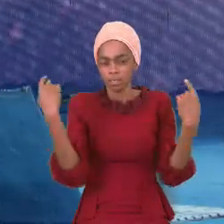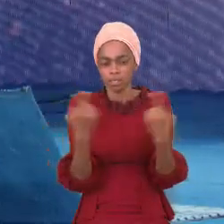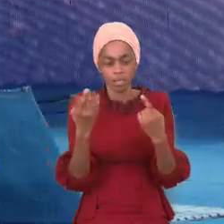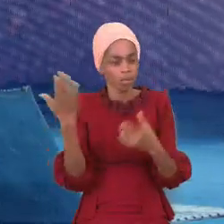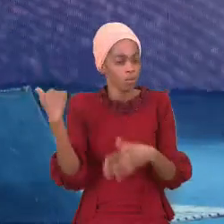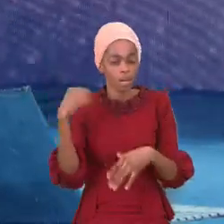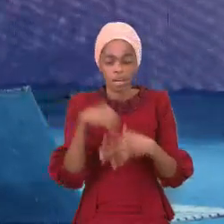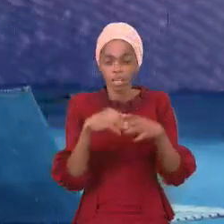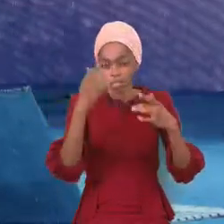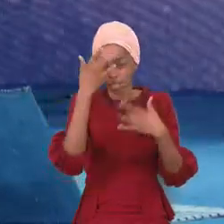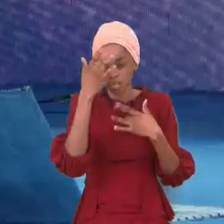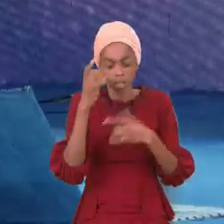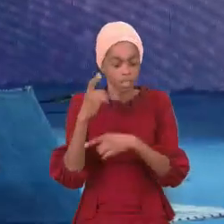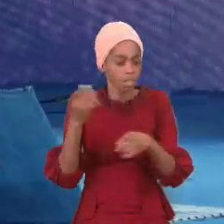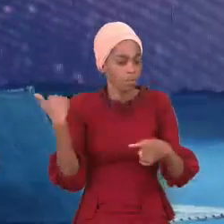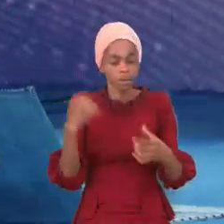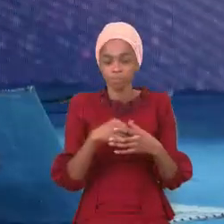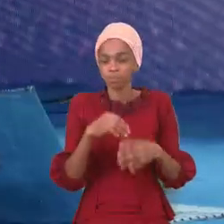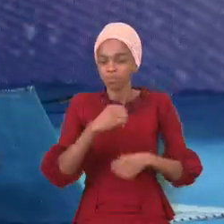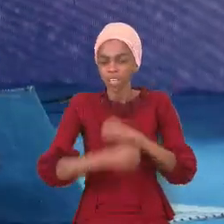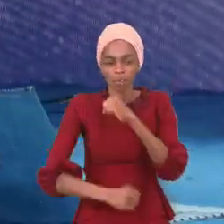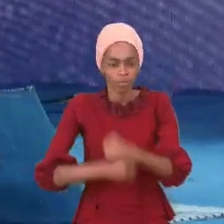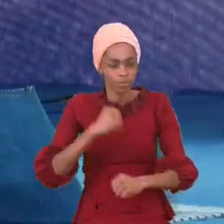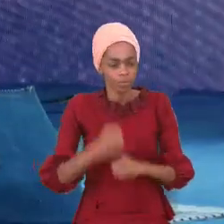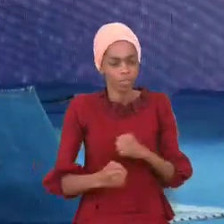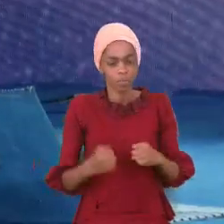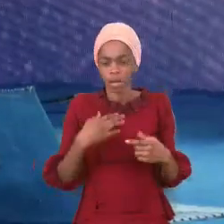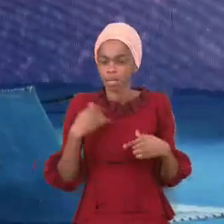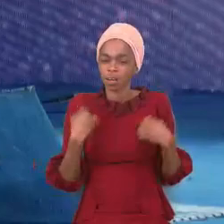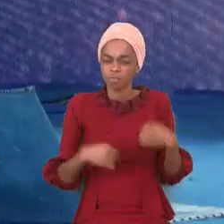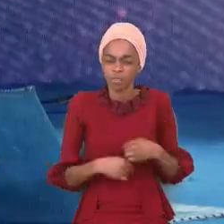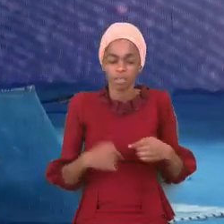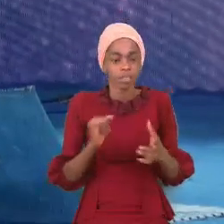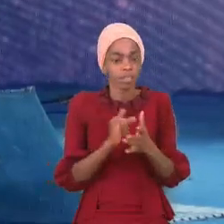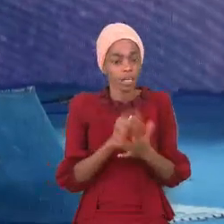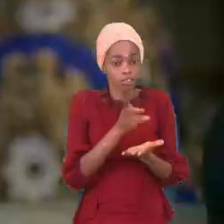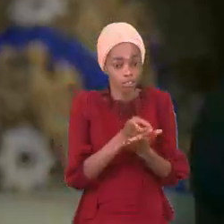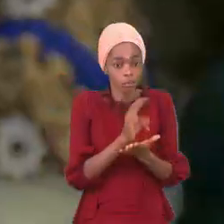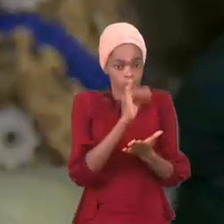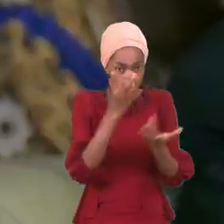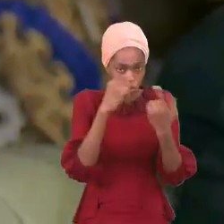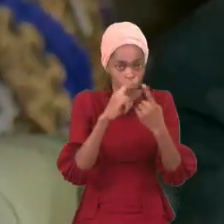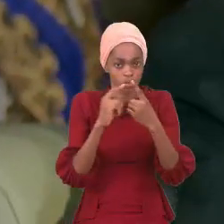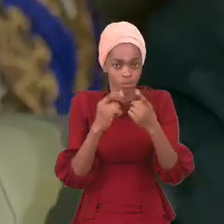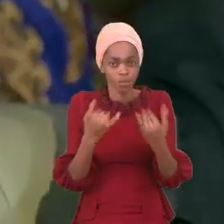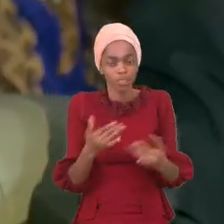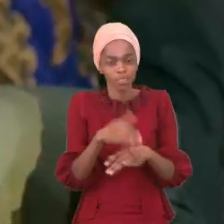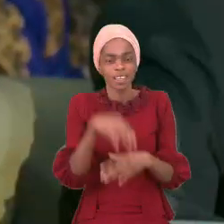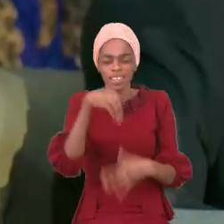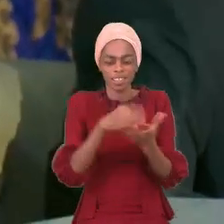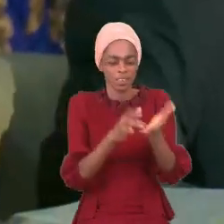in affliction, they were in suffering. That truth is coming to you tonight. Amen. Amen.